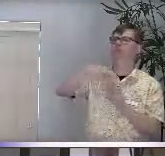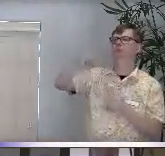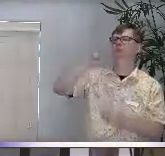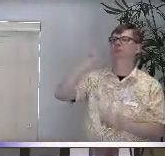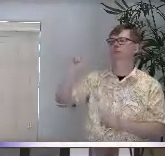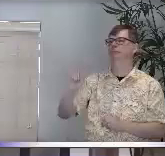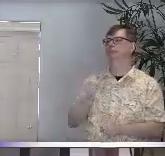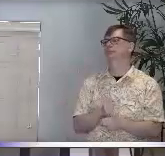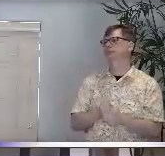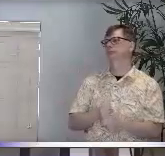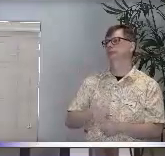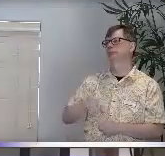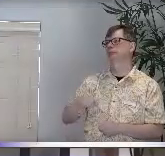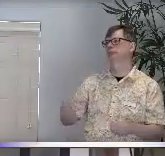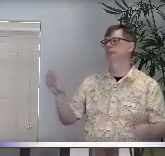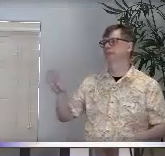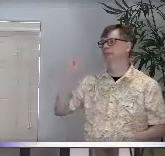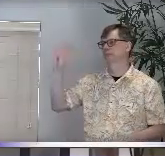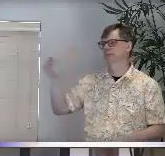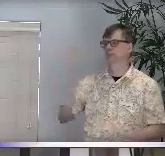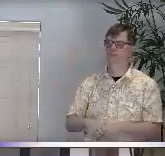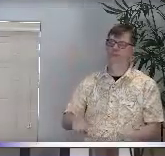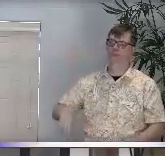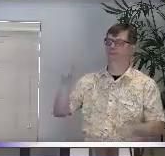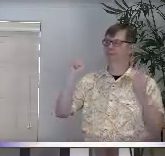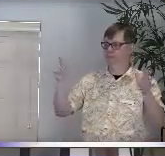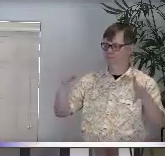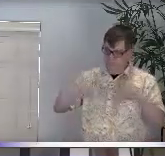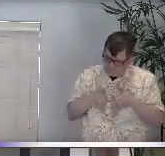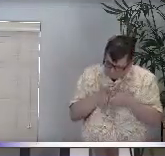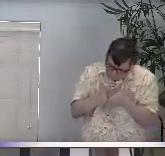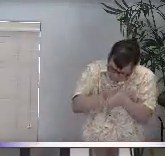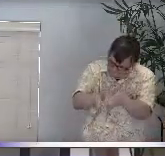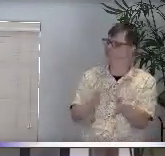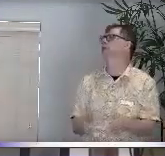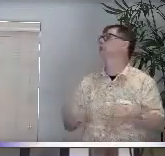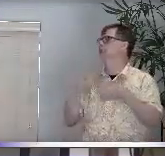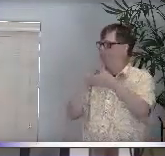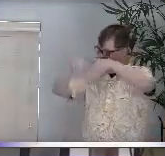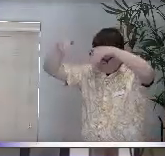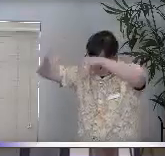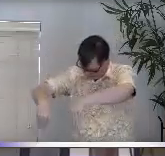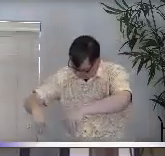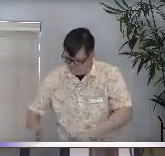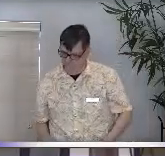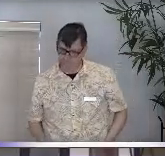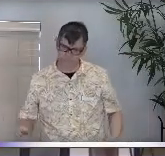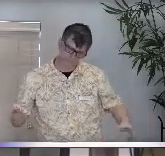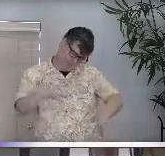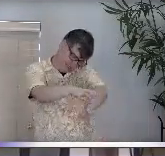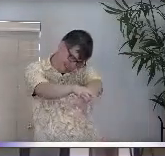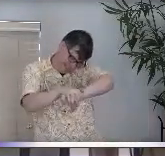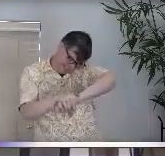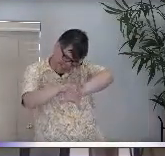make it into like four groups of six or something. And then we had to narrow down. And with each choice of narrowing down, you could see the squeeze.